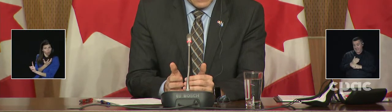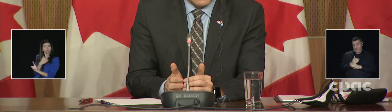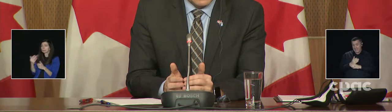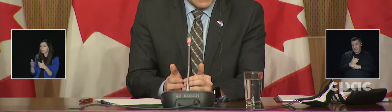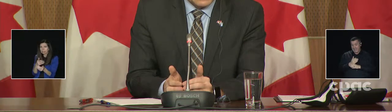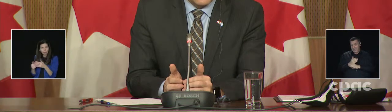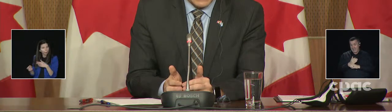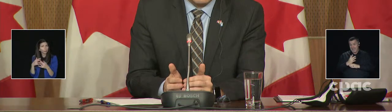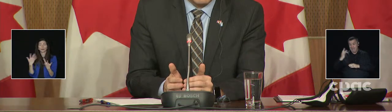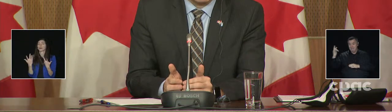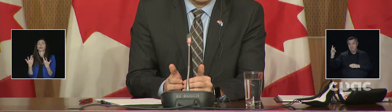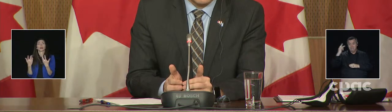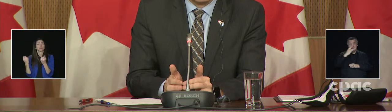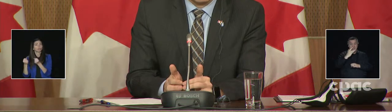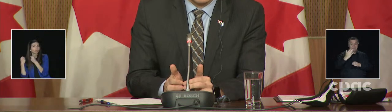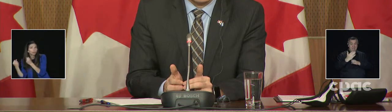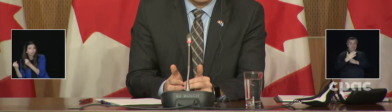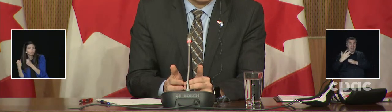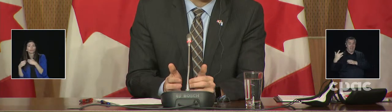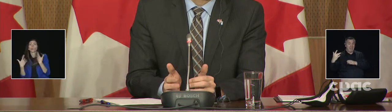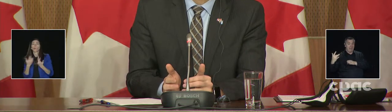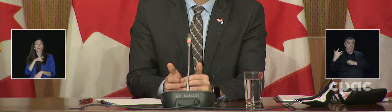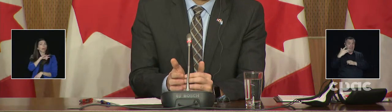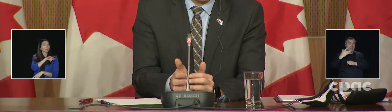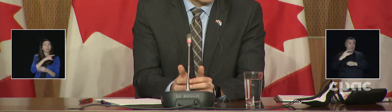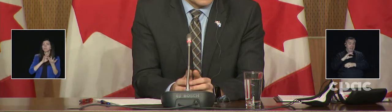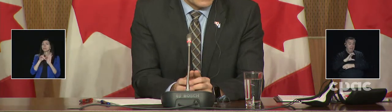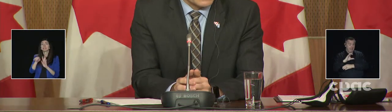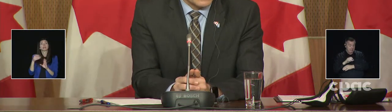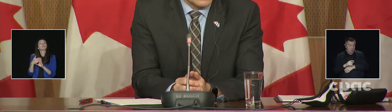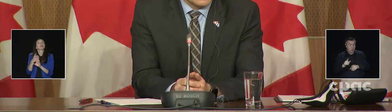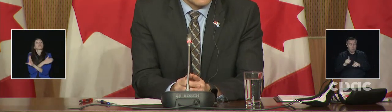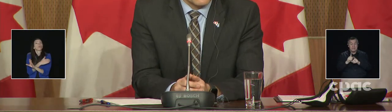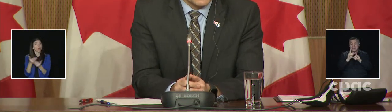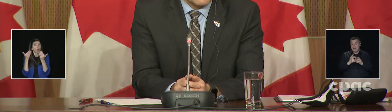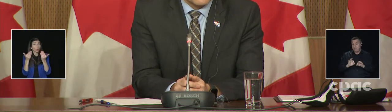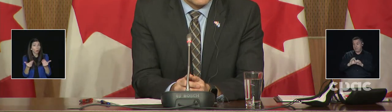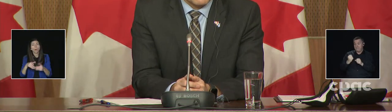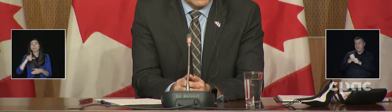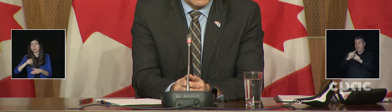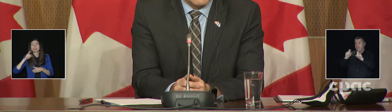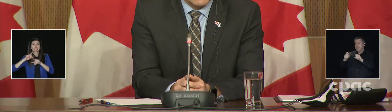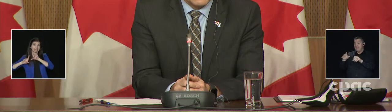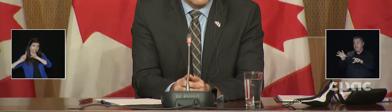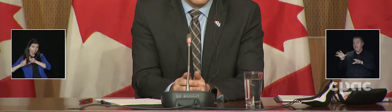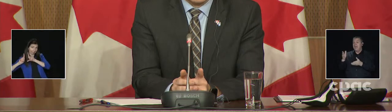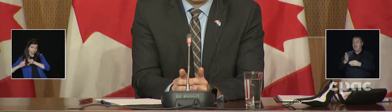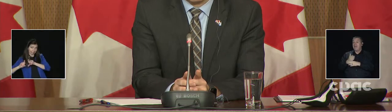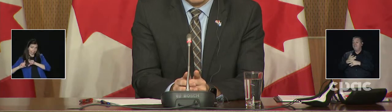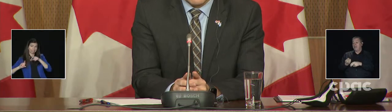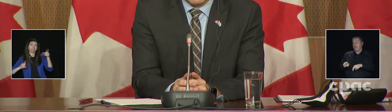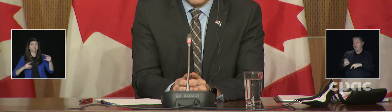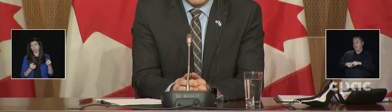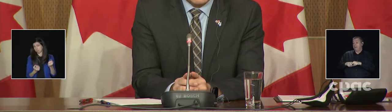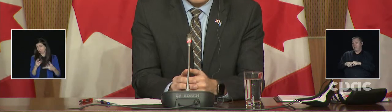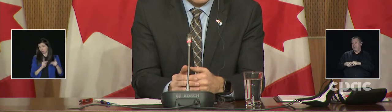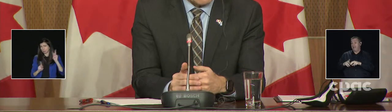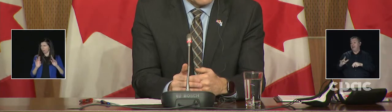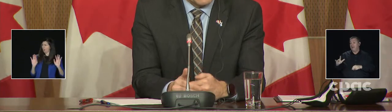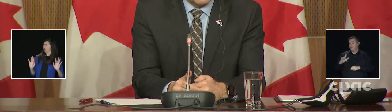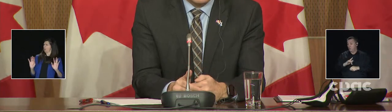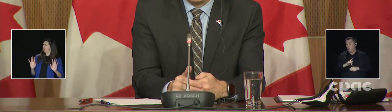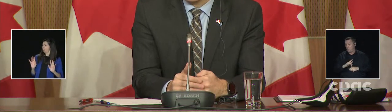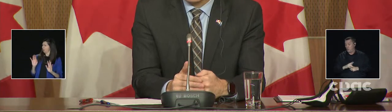air needs to have a pre-arrival test. Now, the government has been criticized for that for some time. No, we should not have a pre-arrival test, but